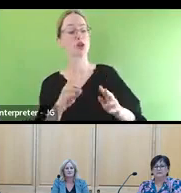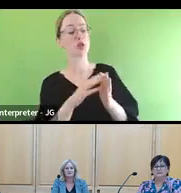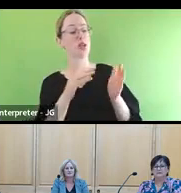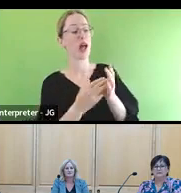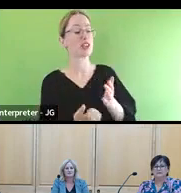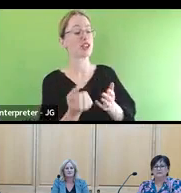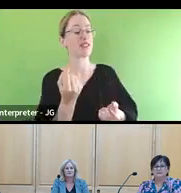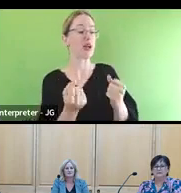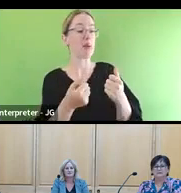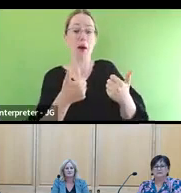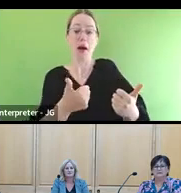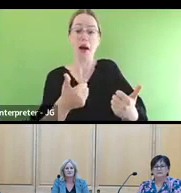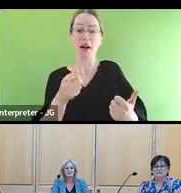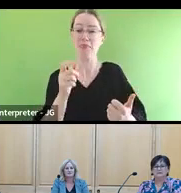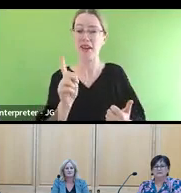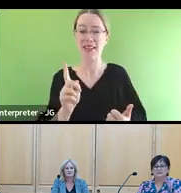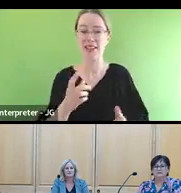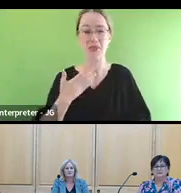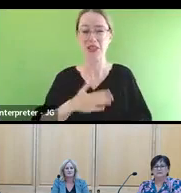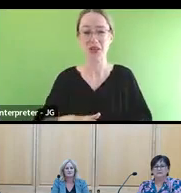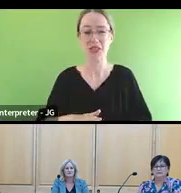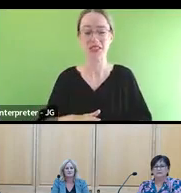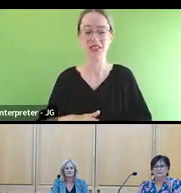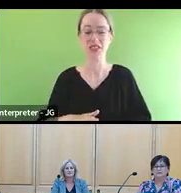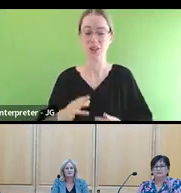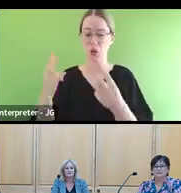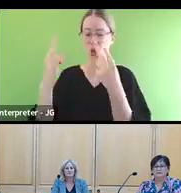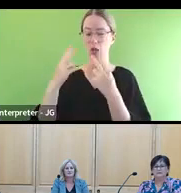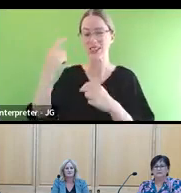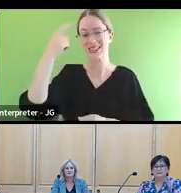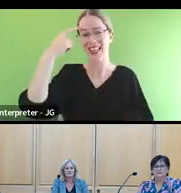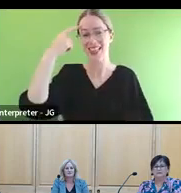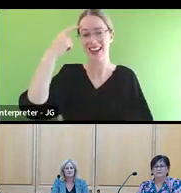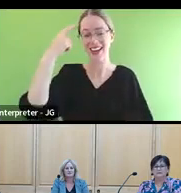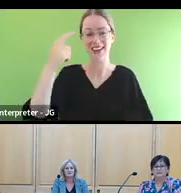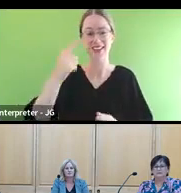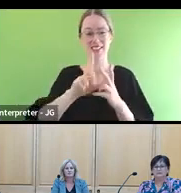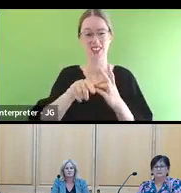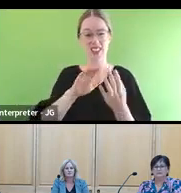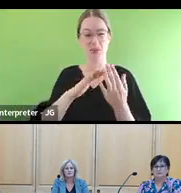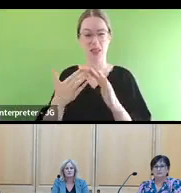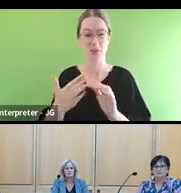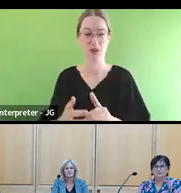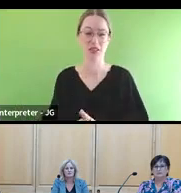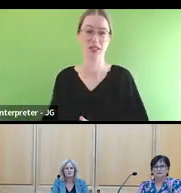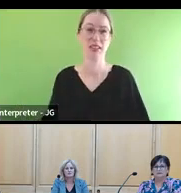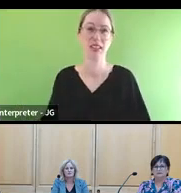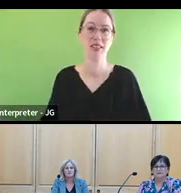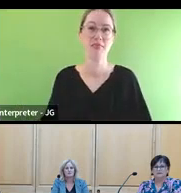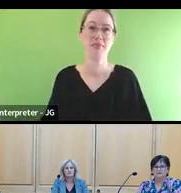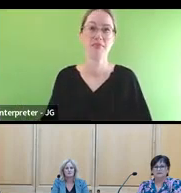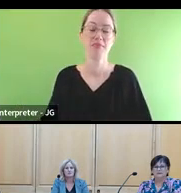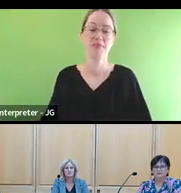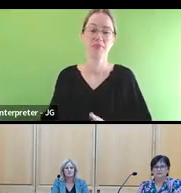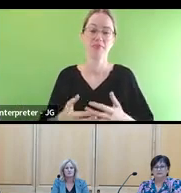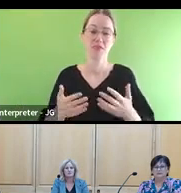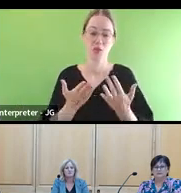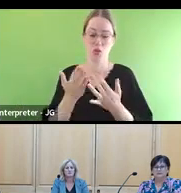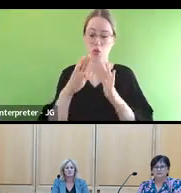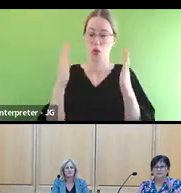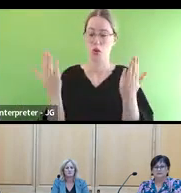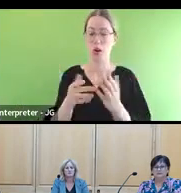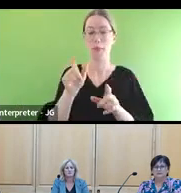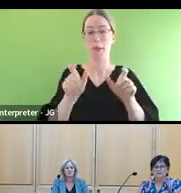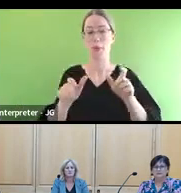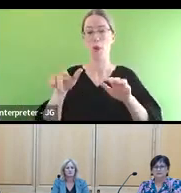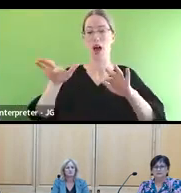But we don't want to be in a place where we're going to look silly in the disability community, worldwide. People are